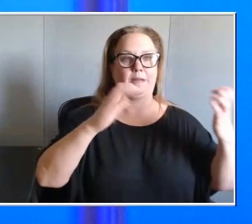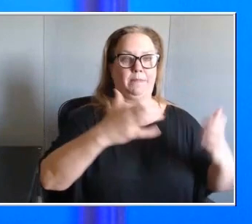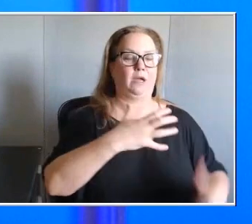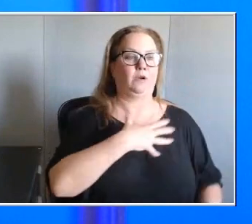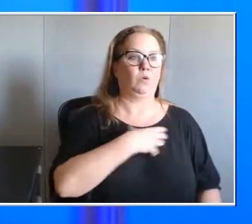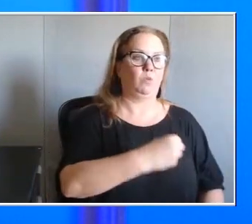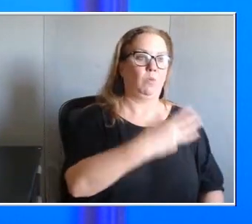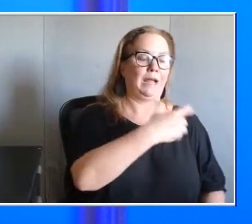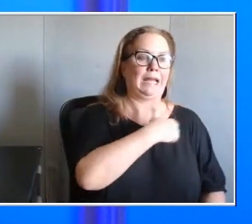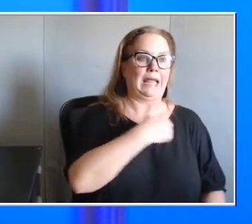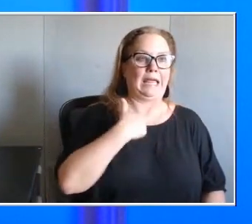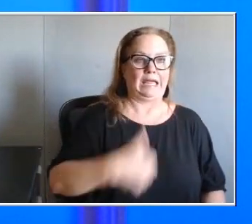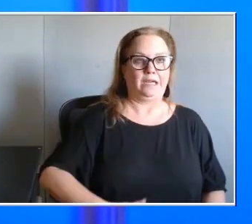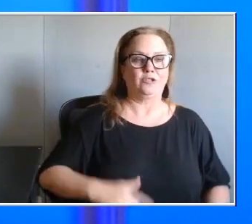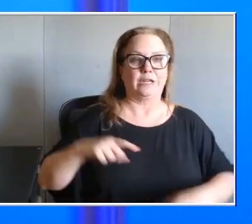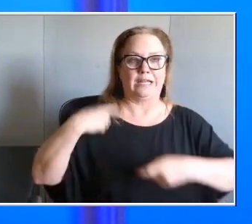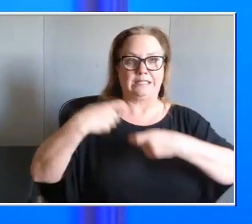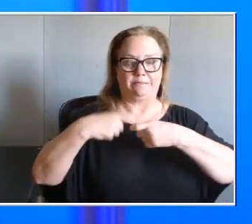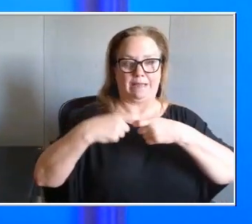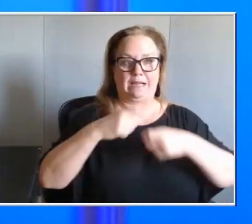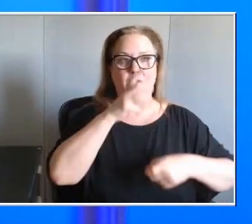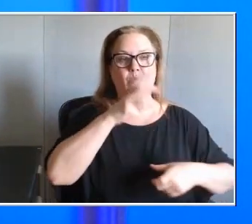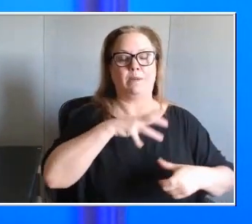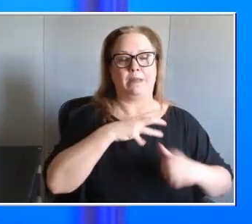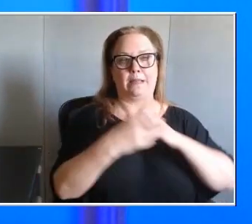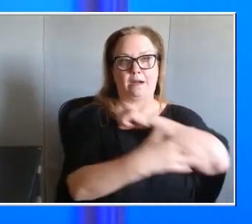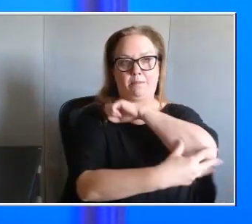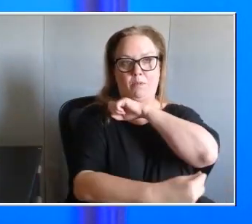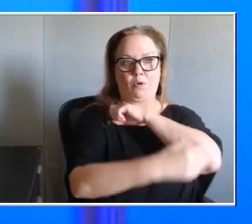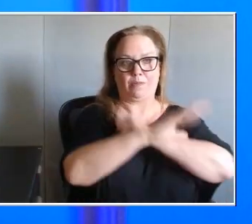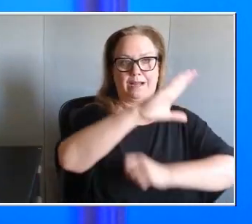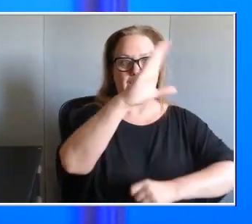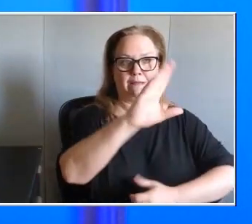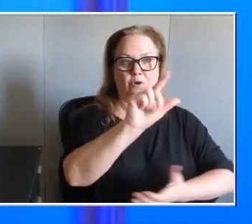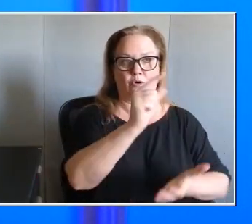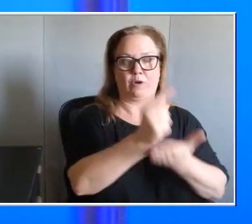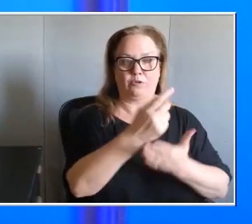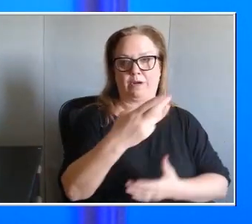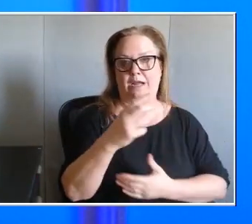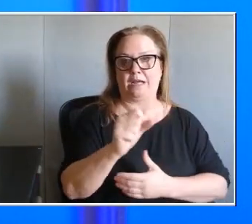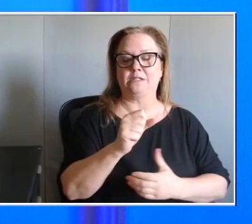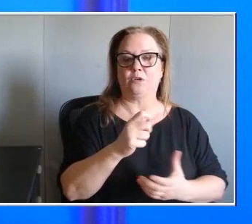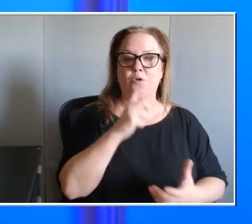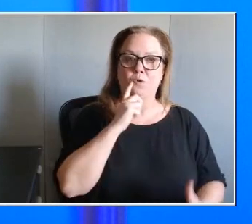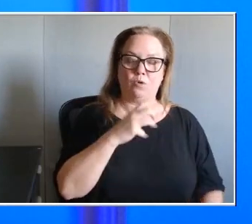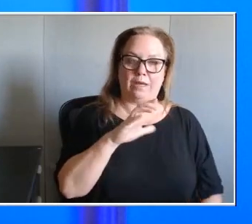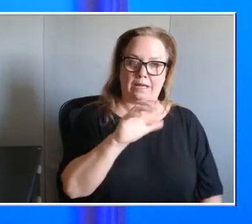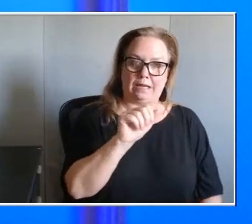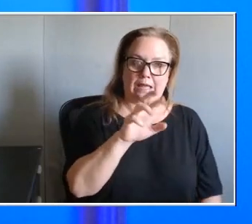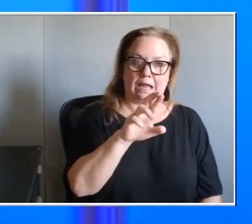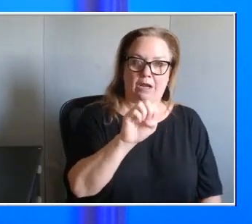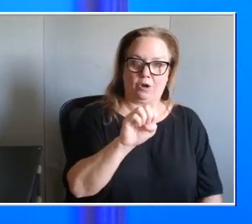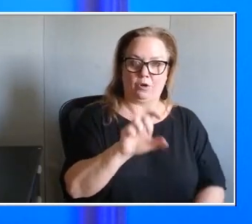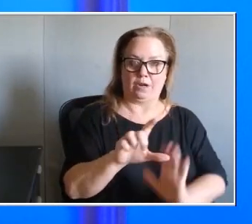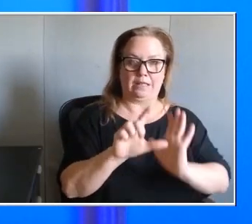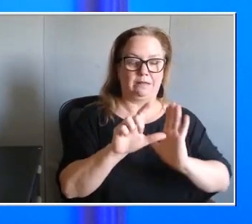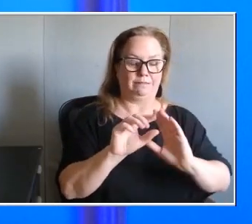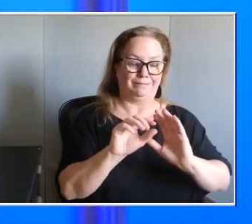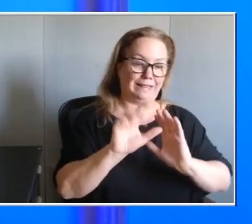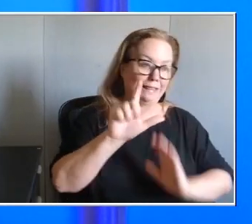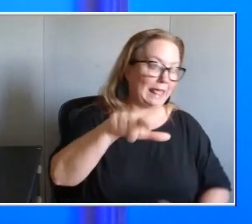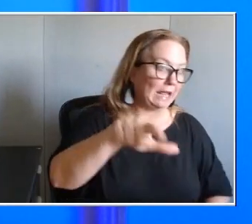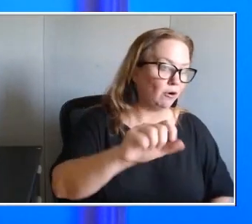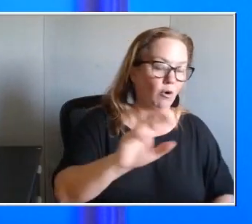Hispanic women who are poor, who never finish high school, who seek prenatal care either late or no prenatal care. And